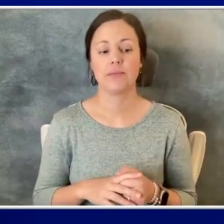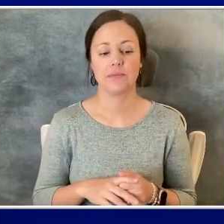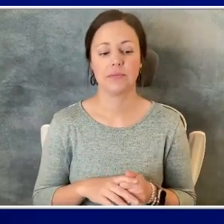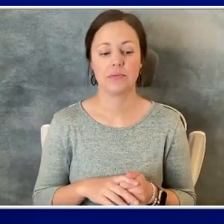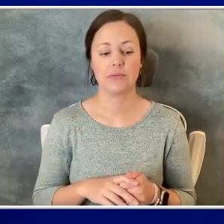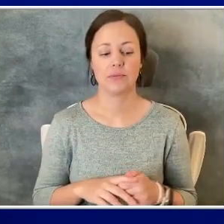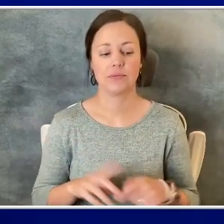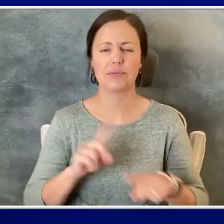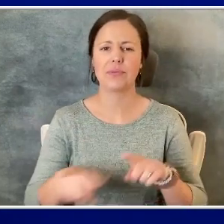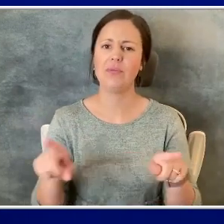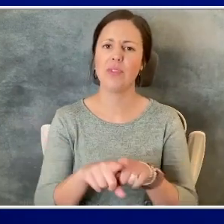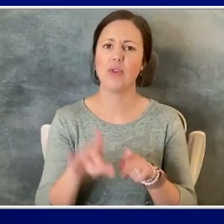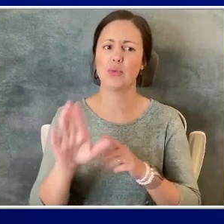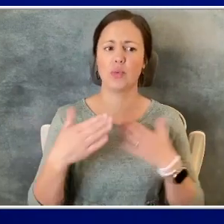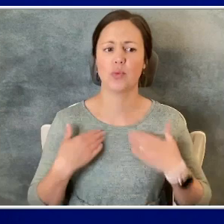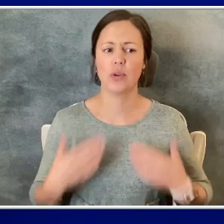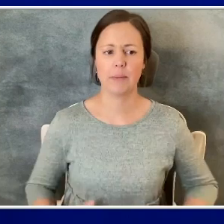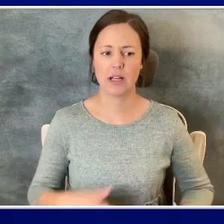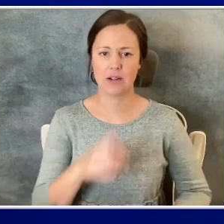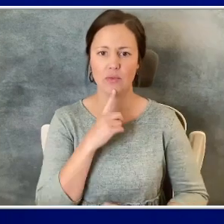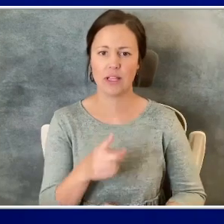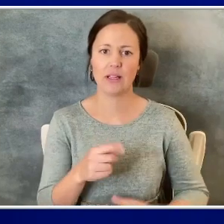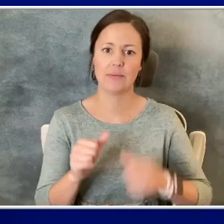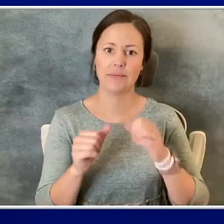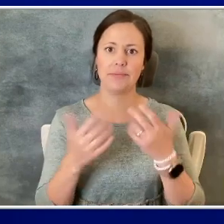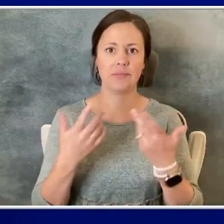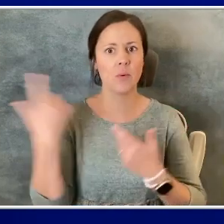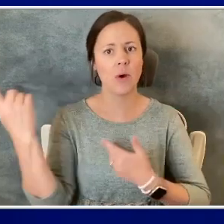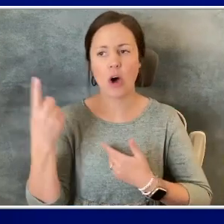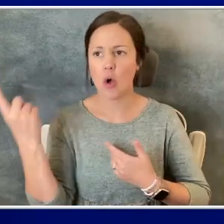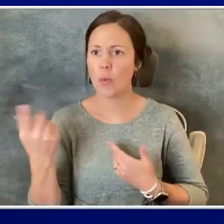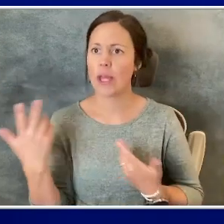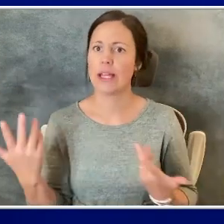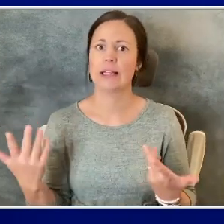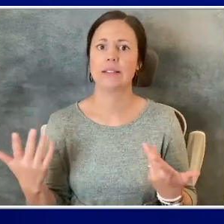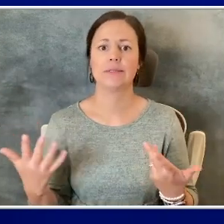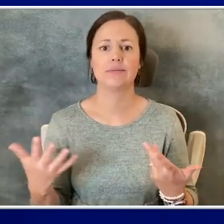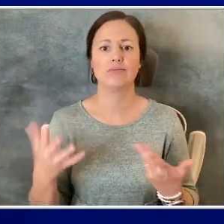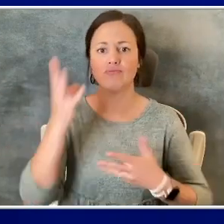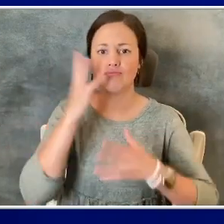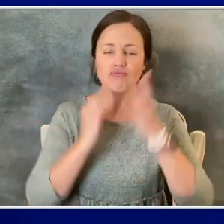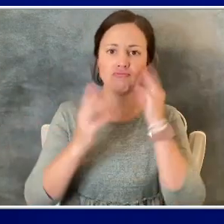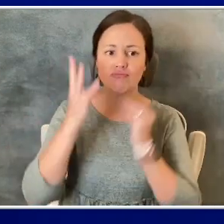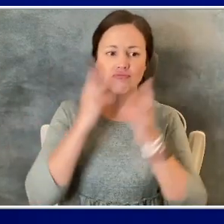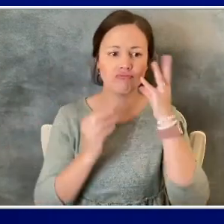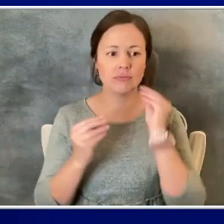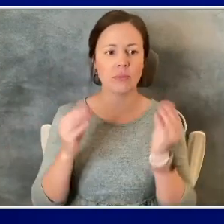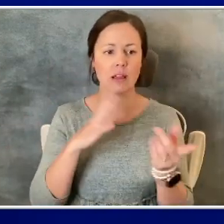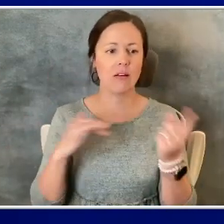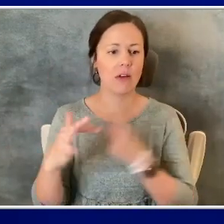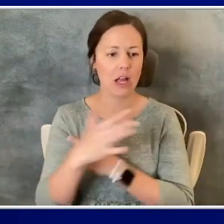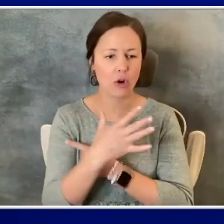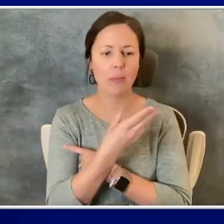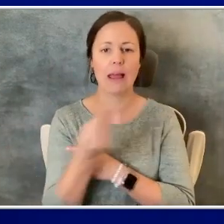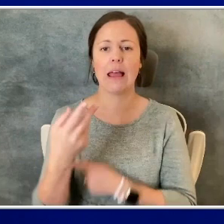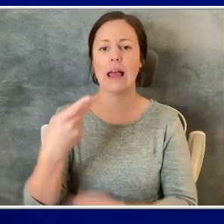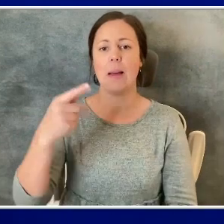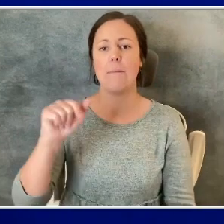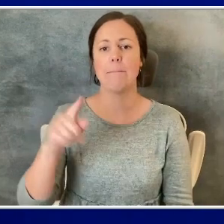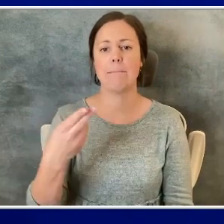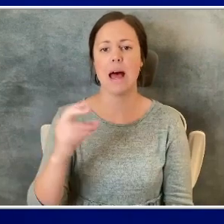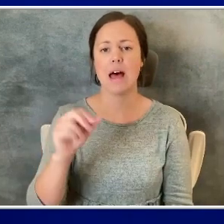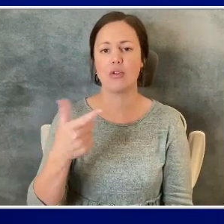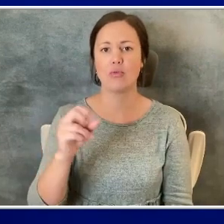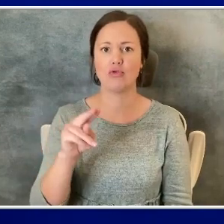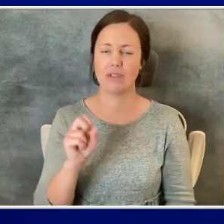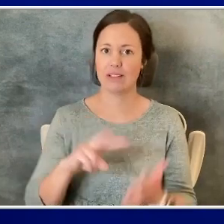is constantly being inundated with the environment and pathogens from the environment. So you are constantly